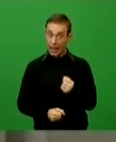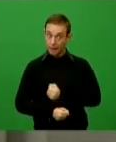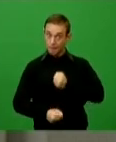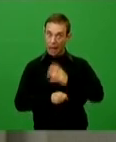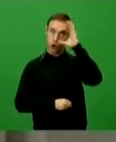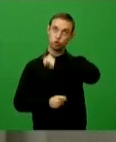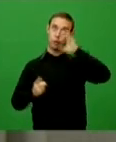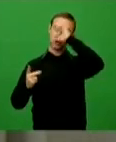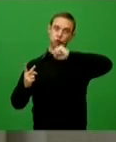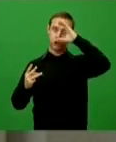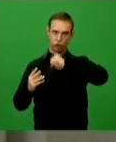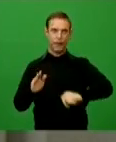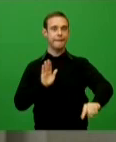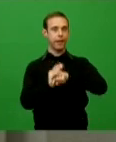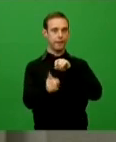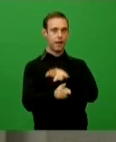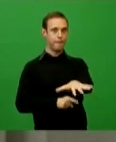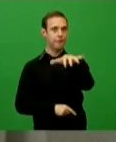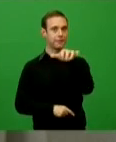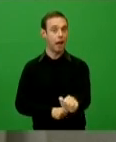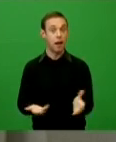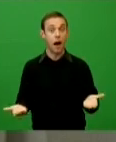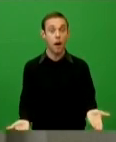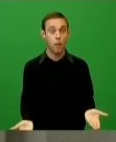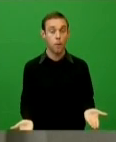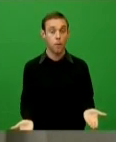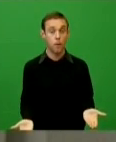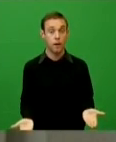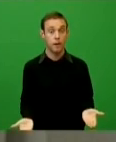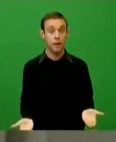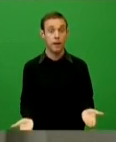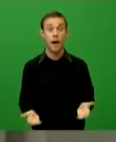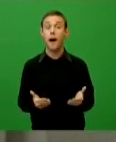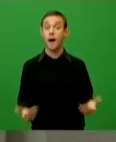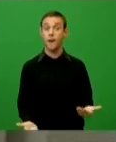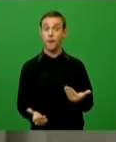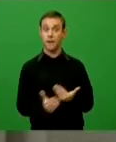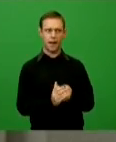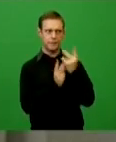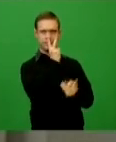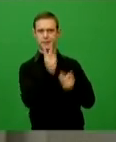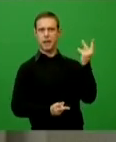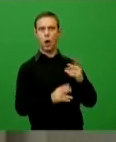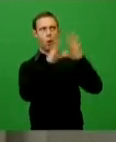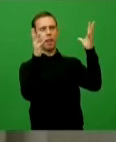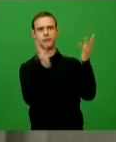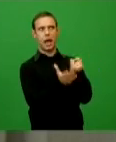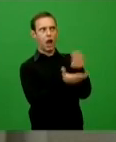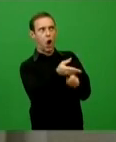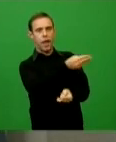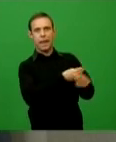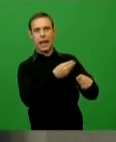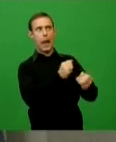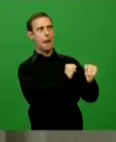assumption, given the possibility of these more moderate trends persisting.